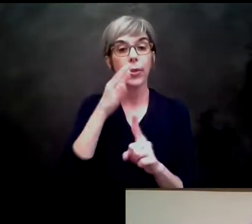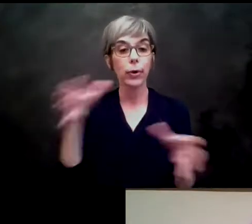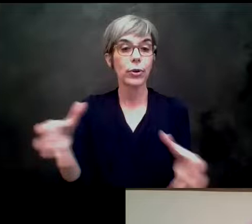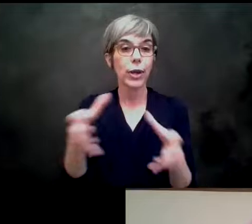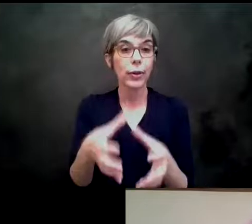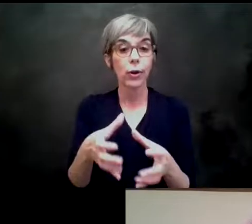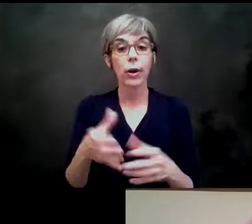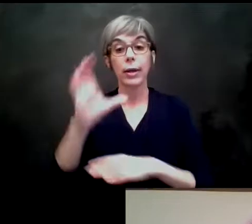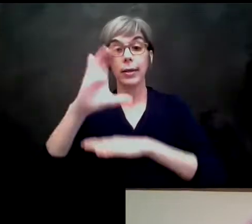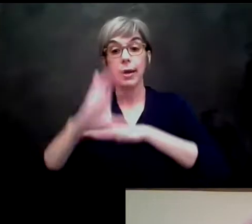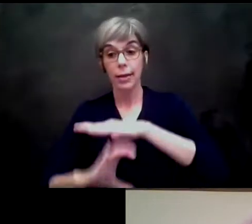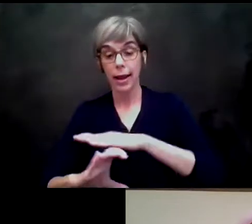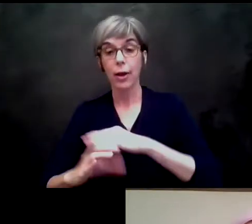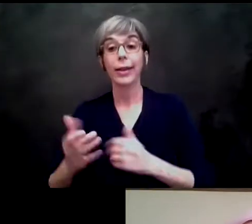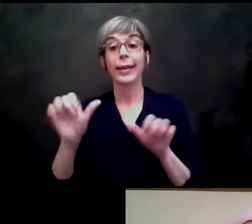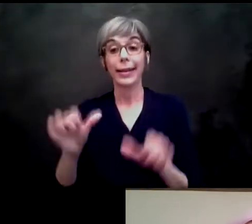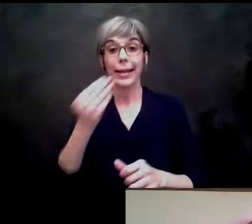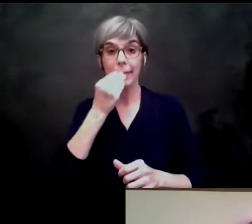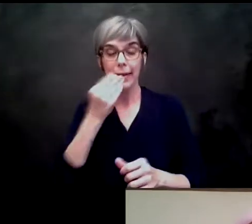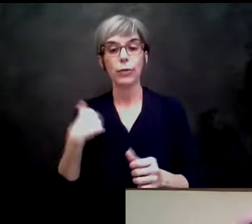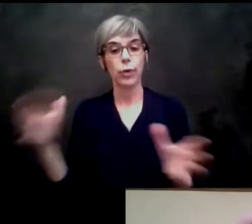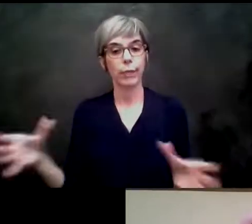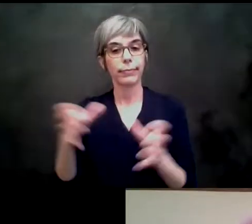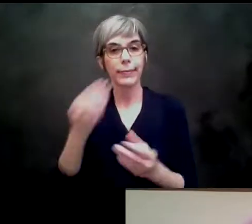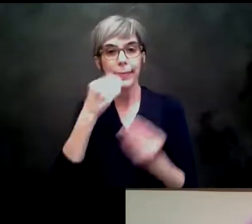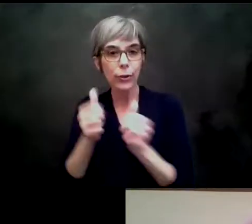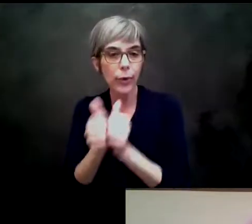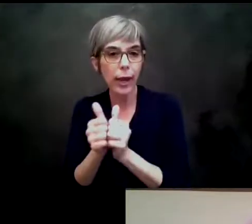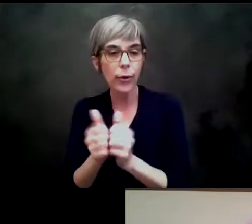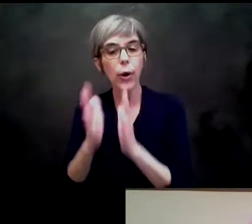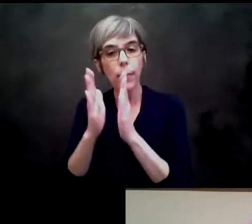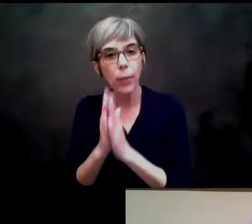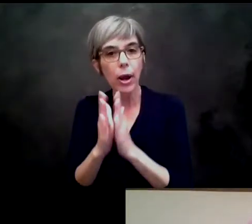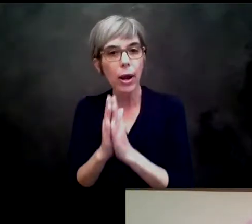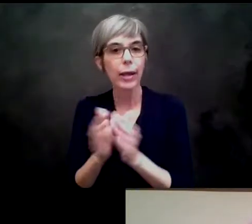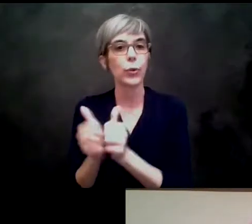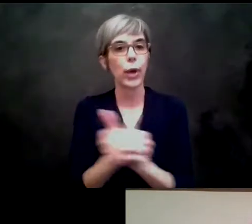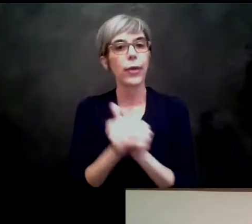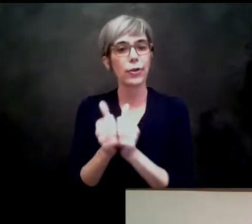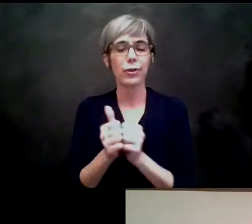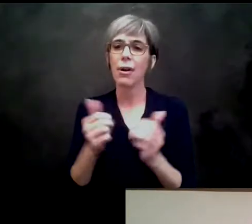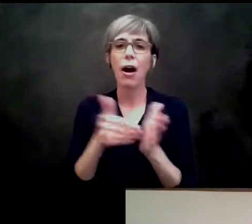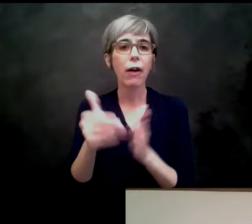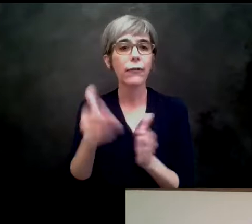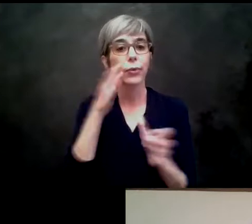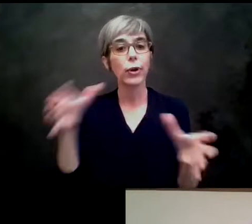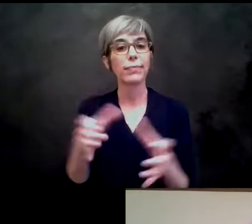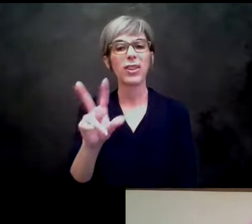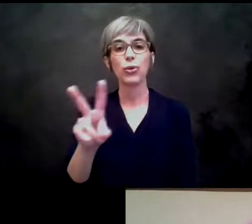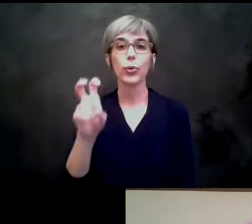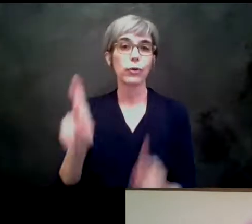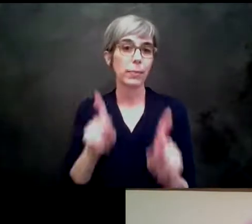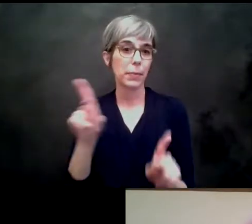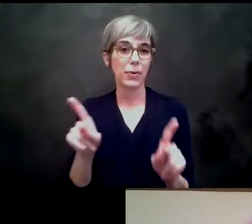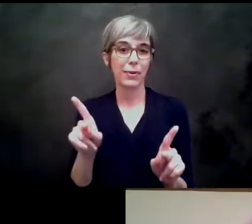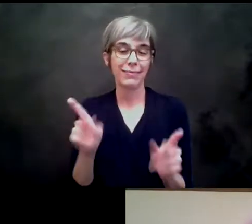our congregants and congregational prayers that may include up to 200 people in our local mosques. But needless to say,